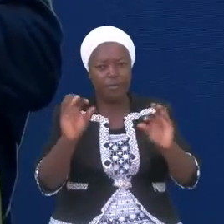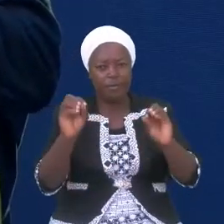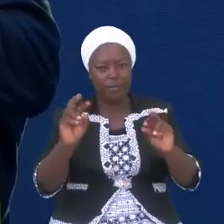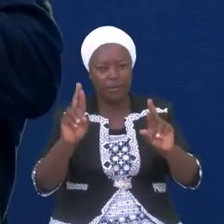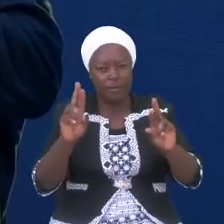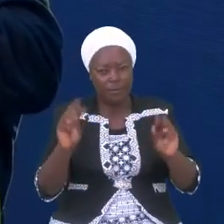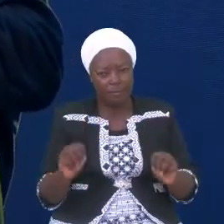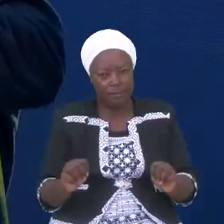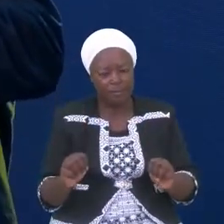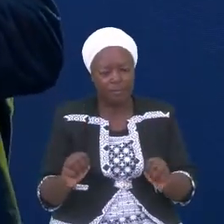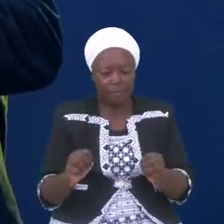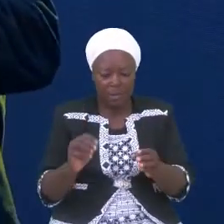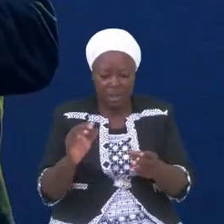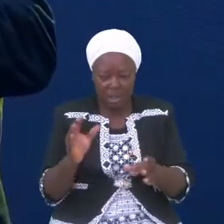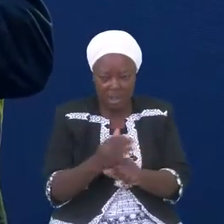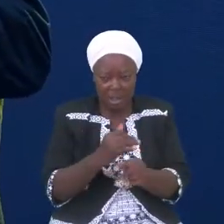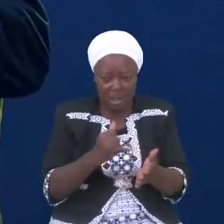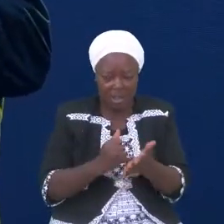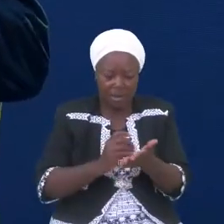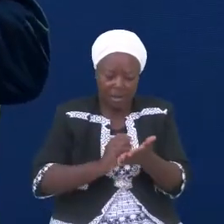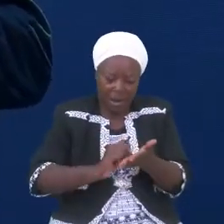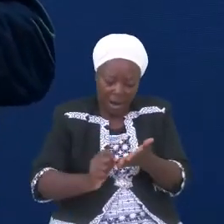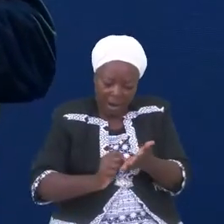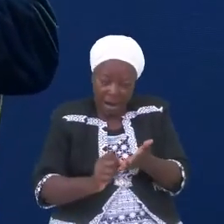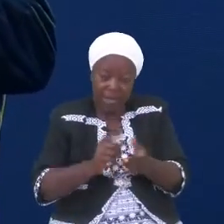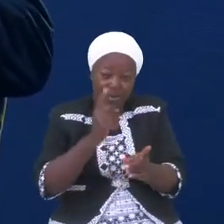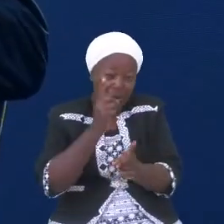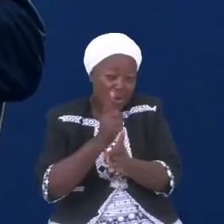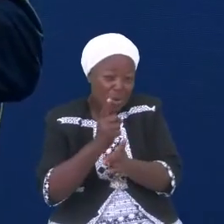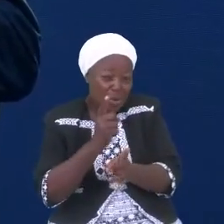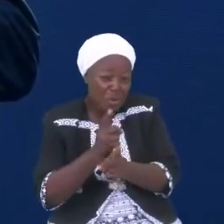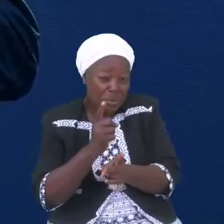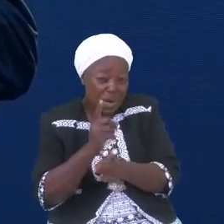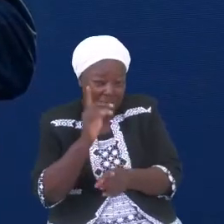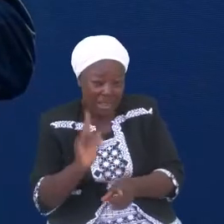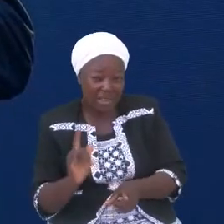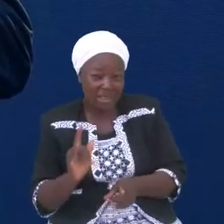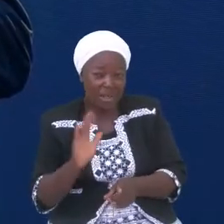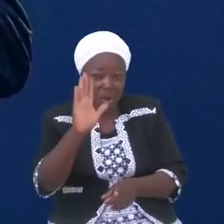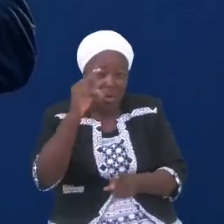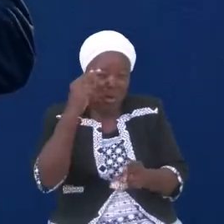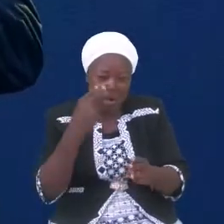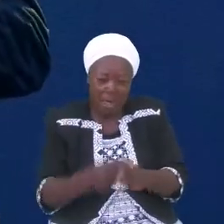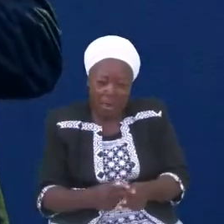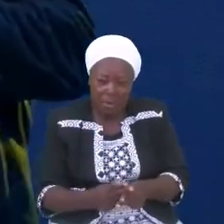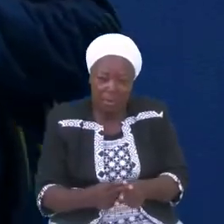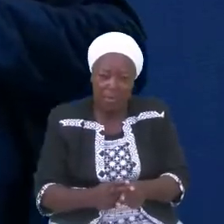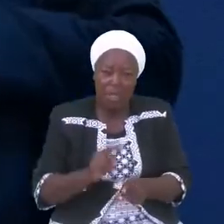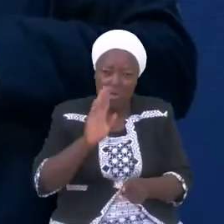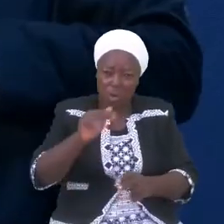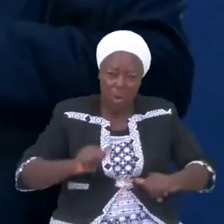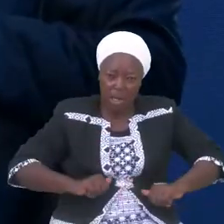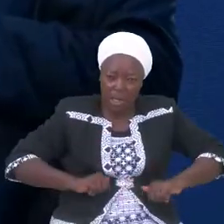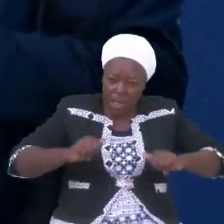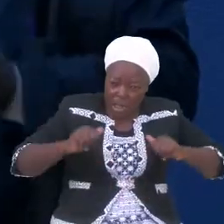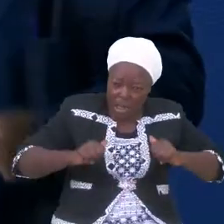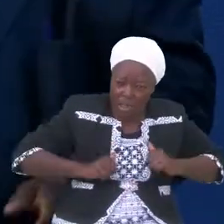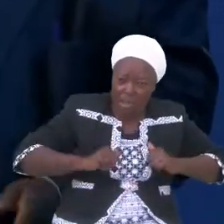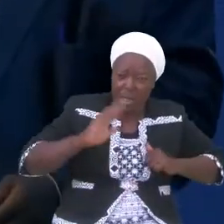This is precious time now. Get involved. Don't be missed out.